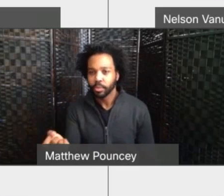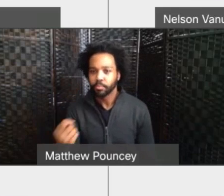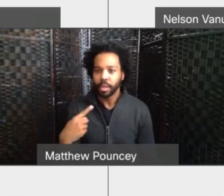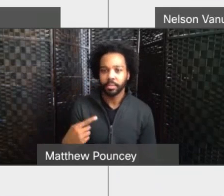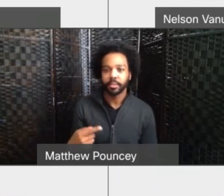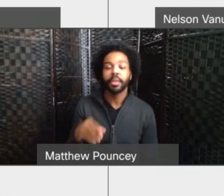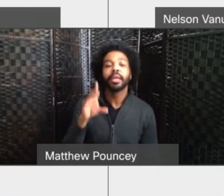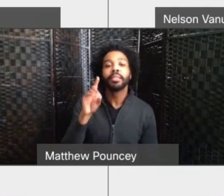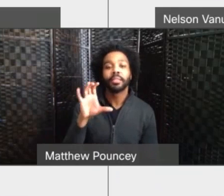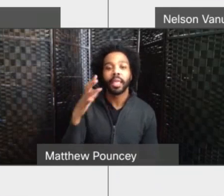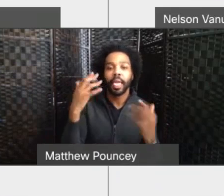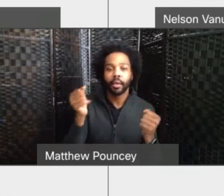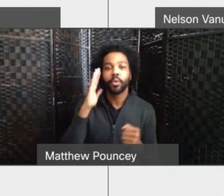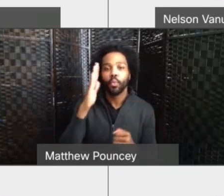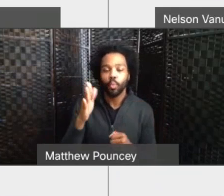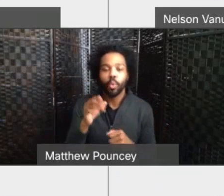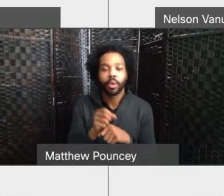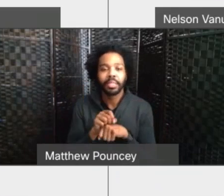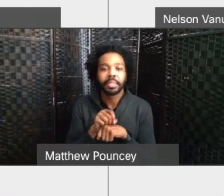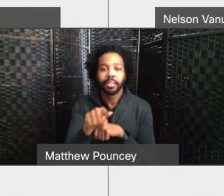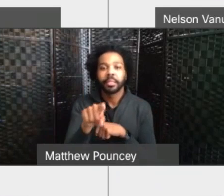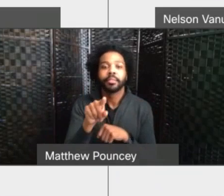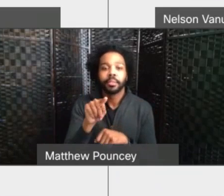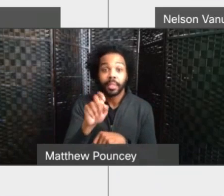you a text when registration opens back up.